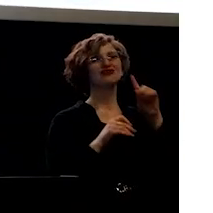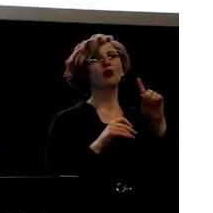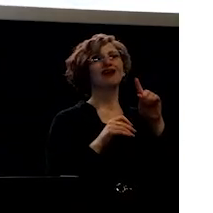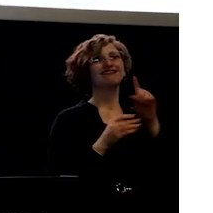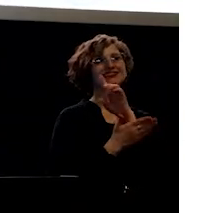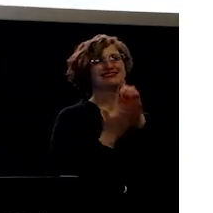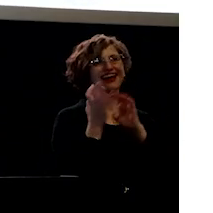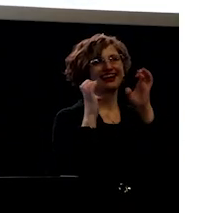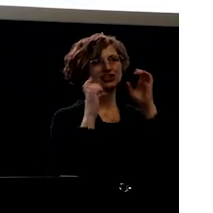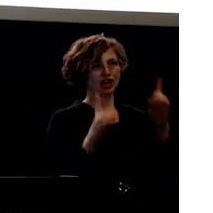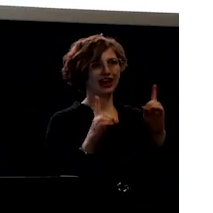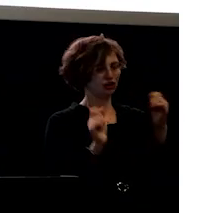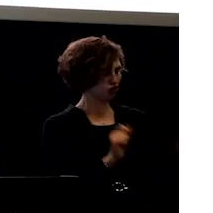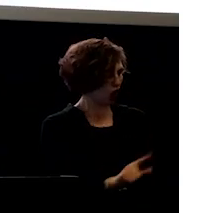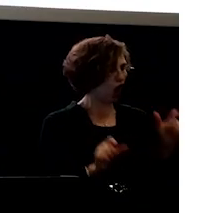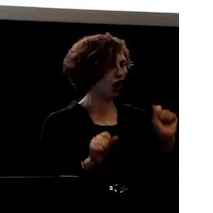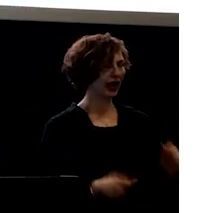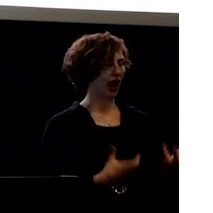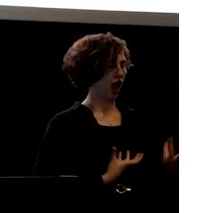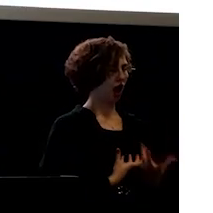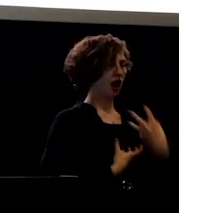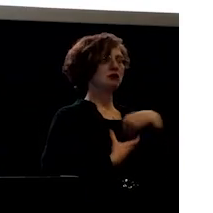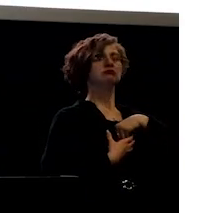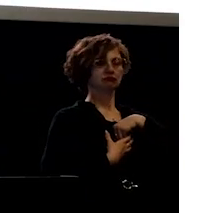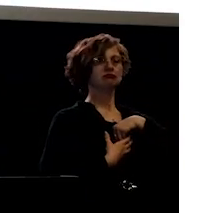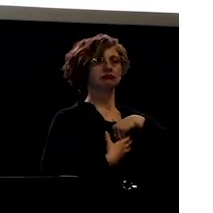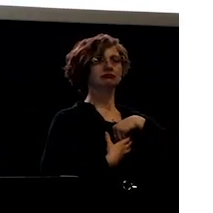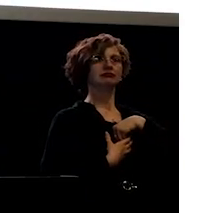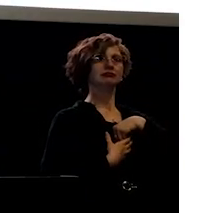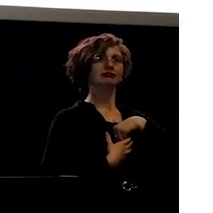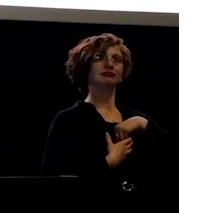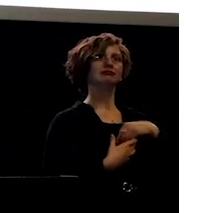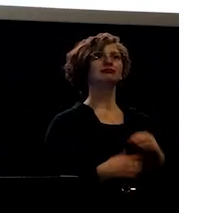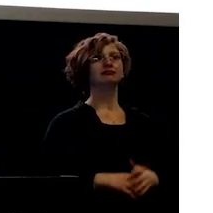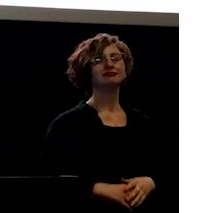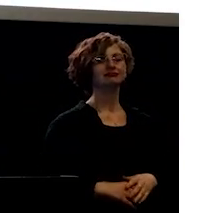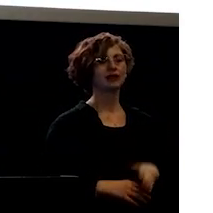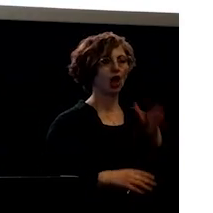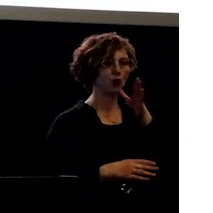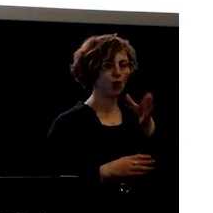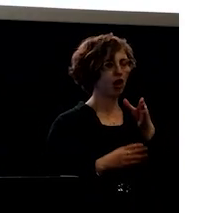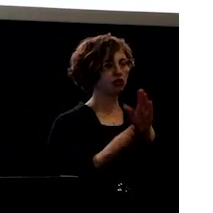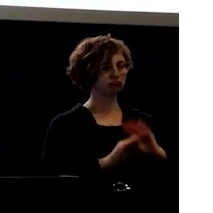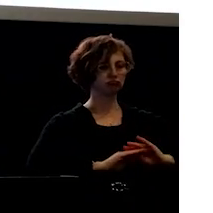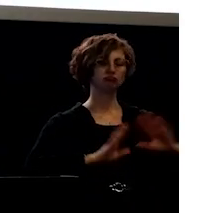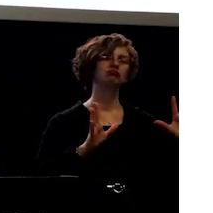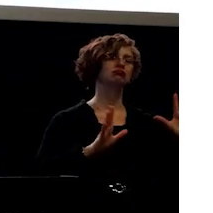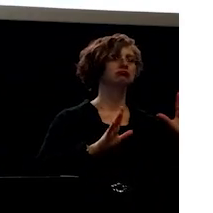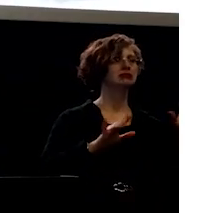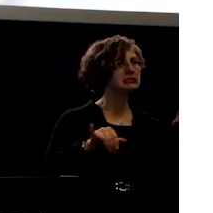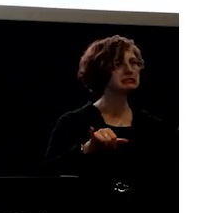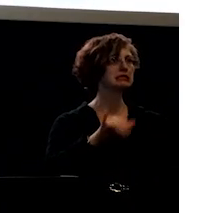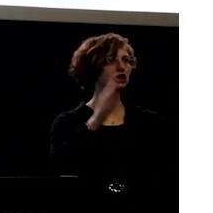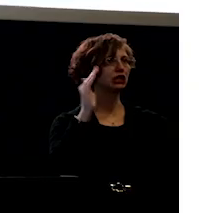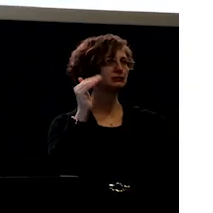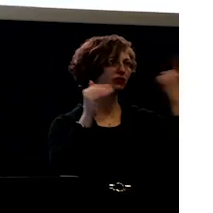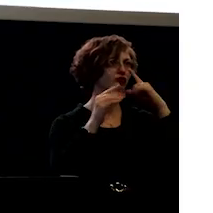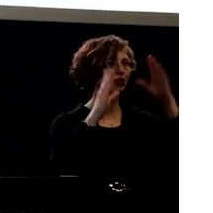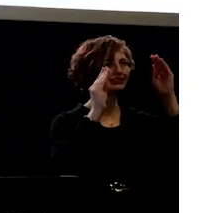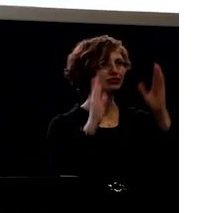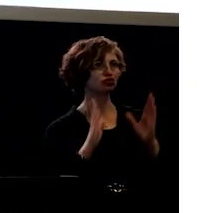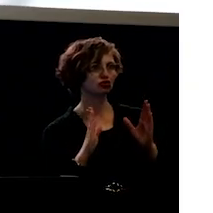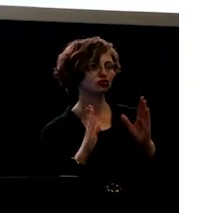by, work by, and uphold. This would outline clear standards for teaching, expectations for both